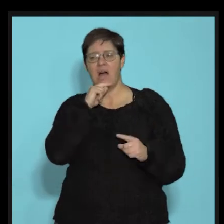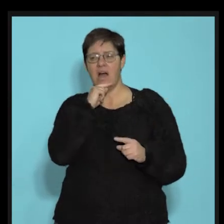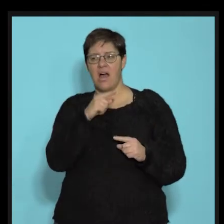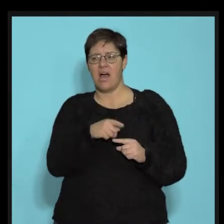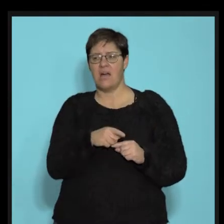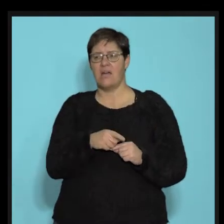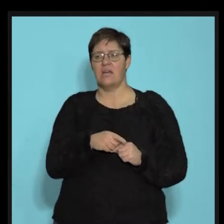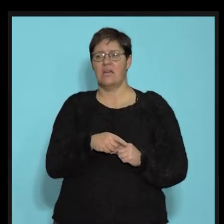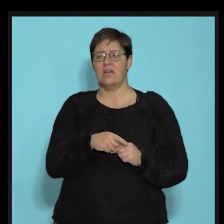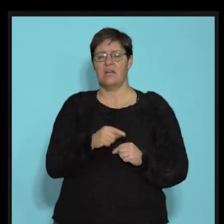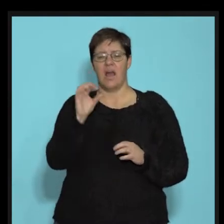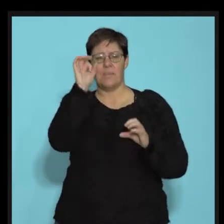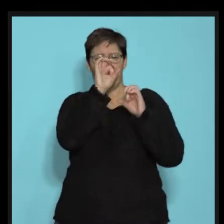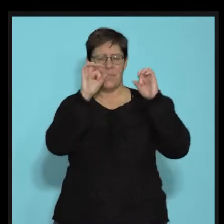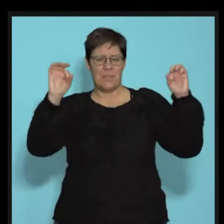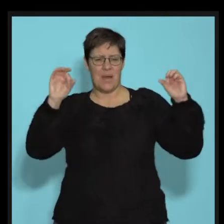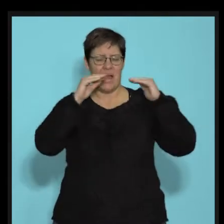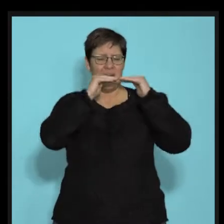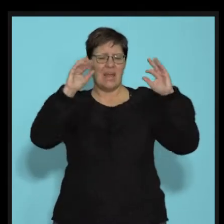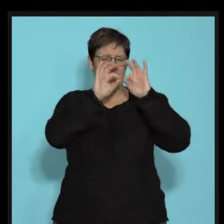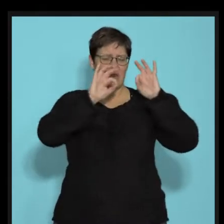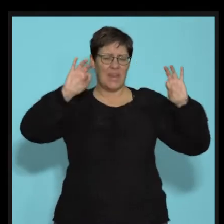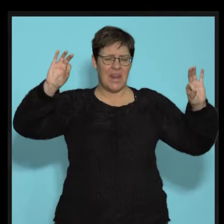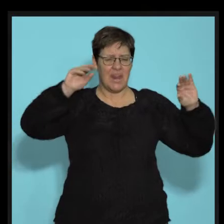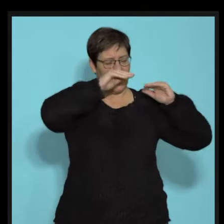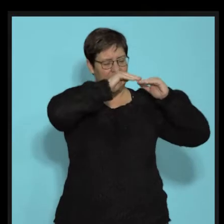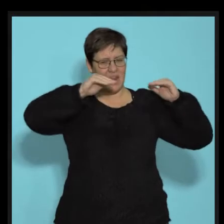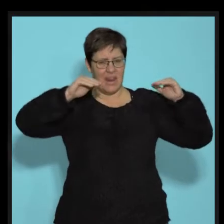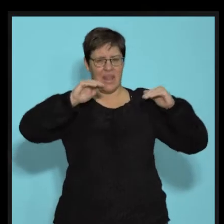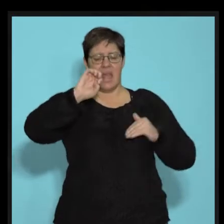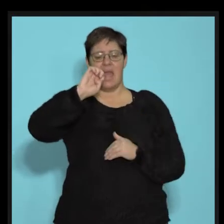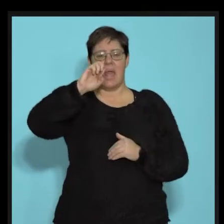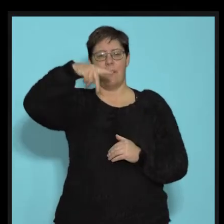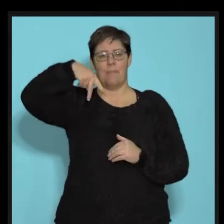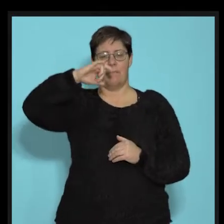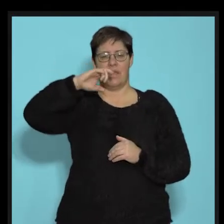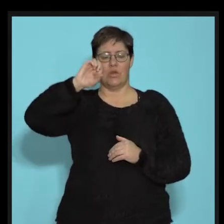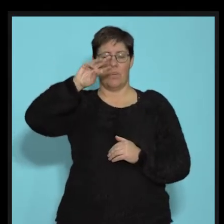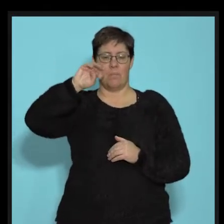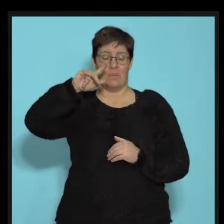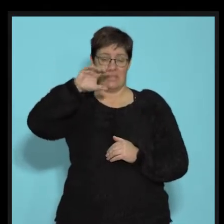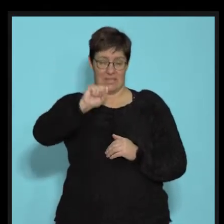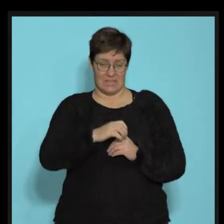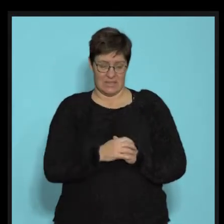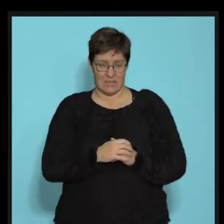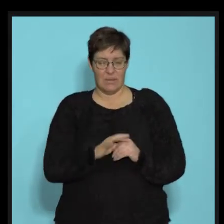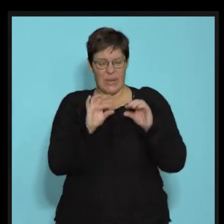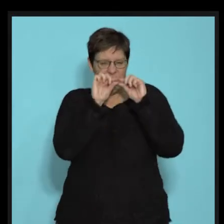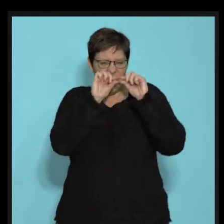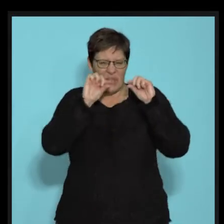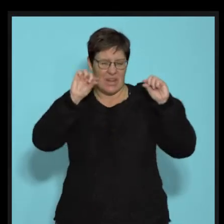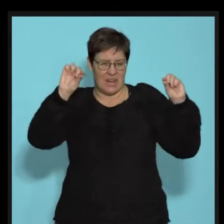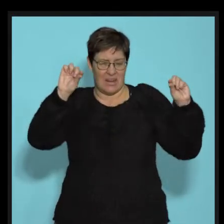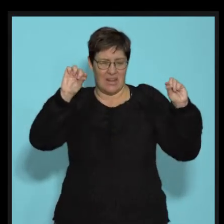at the top. Very thin layer at the top called the epidermis. Right, nice and thin.